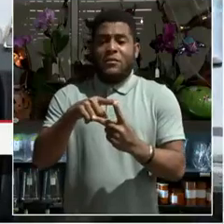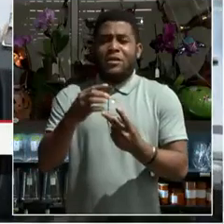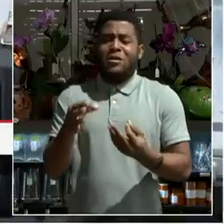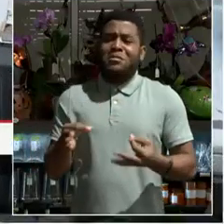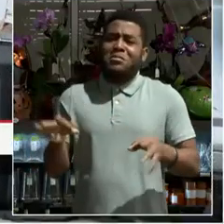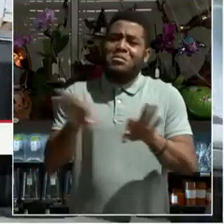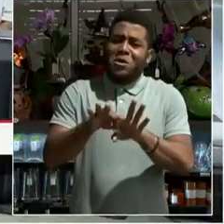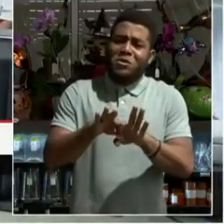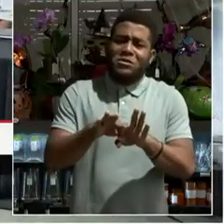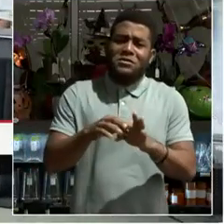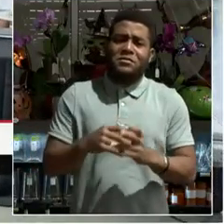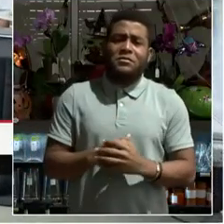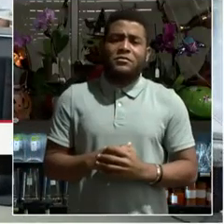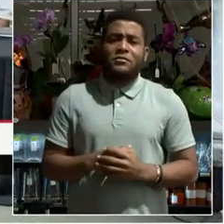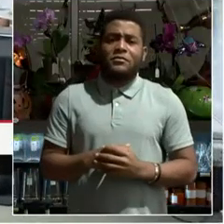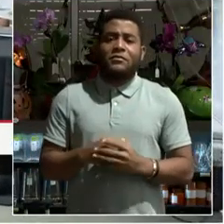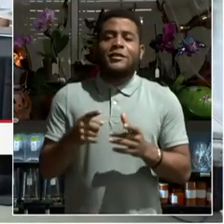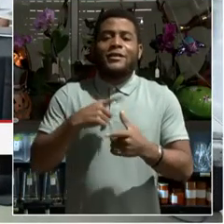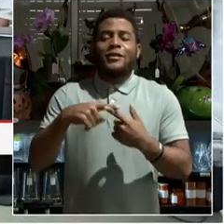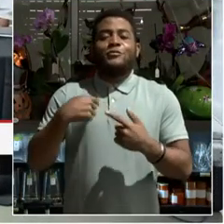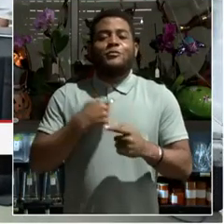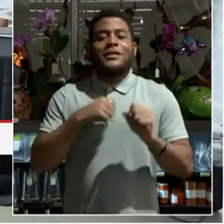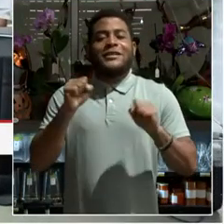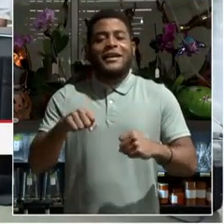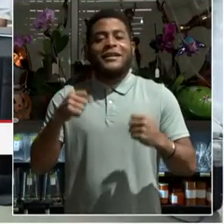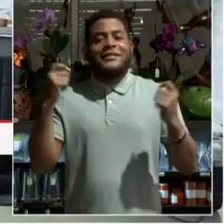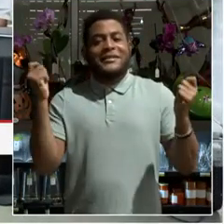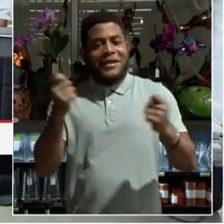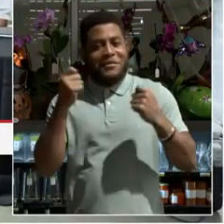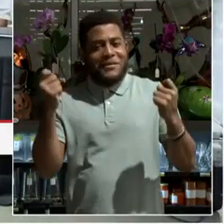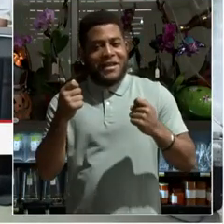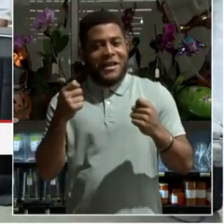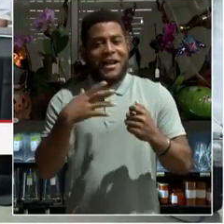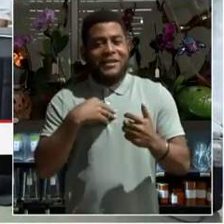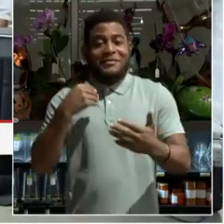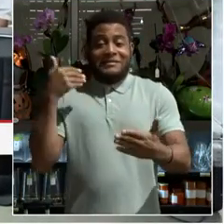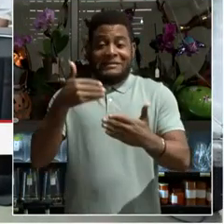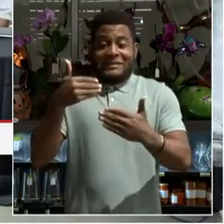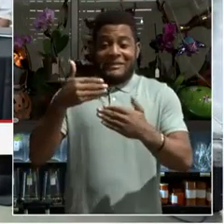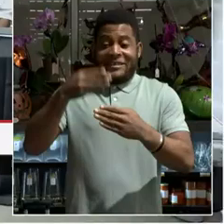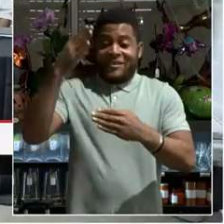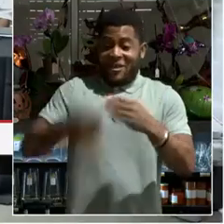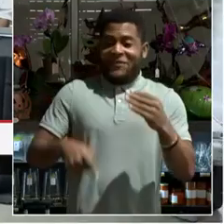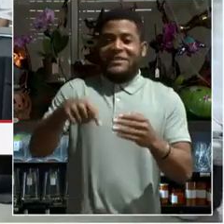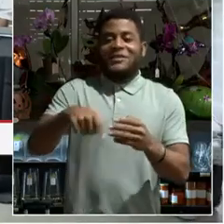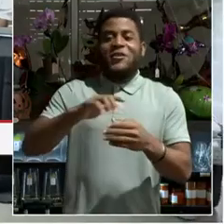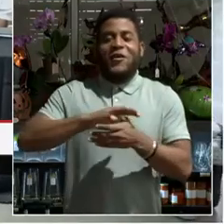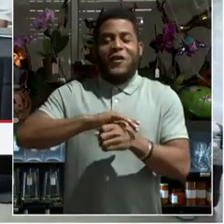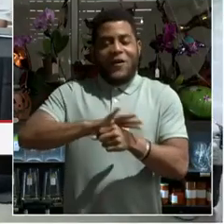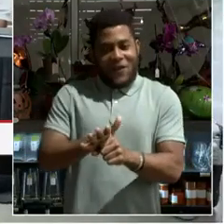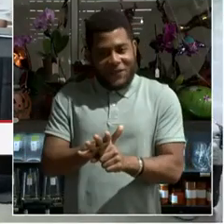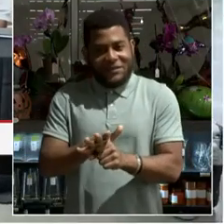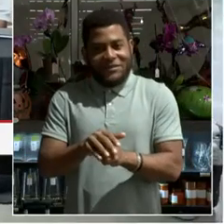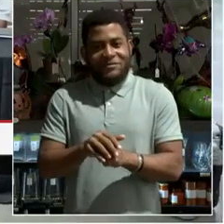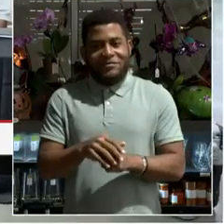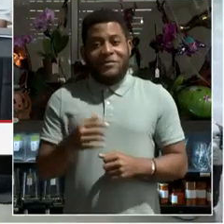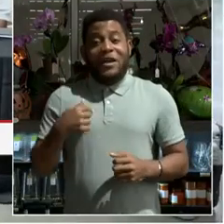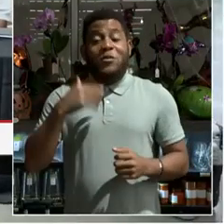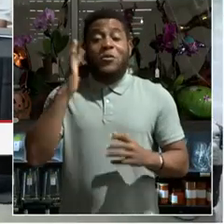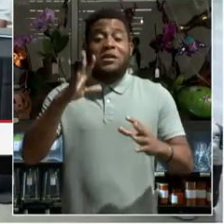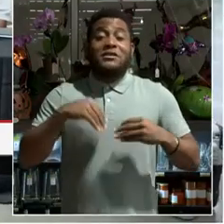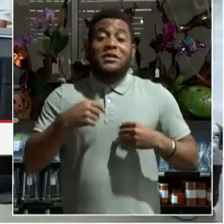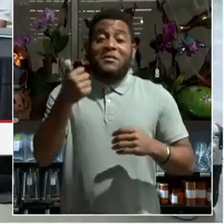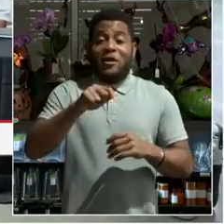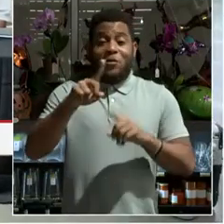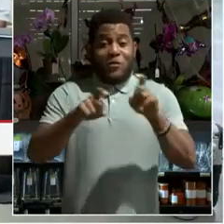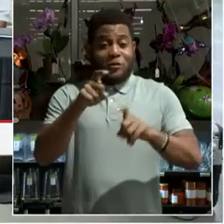able to celebrate as we help to move toward the end of this pandemic. So I look forward to taking any questions that you may have with Mayor Bowser. Thank